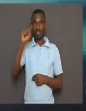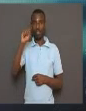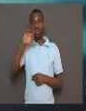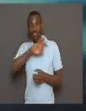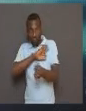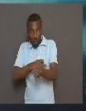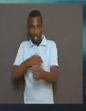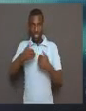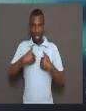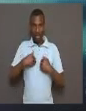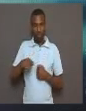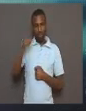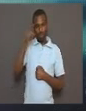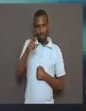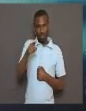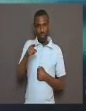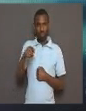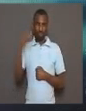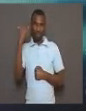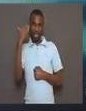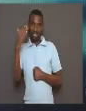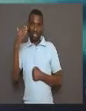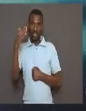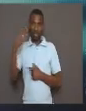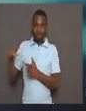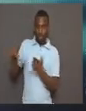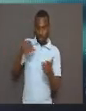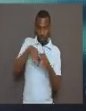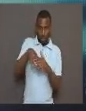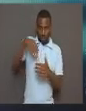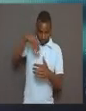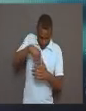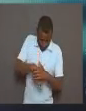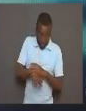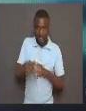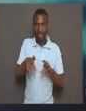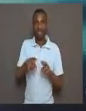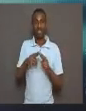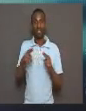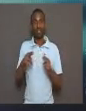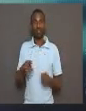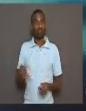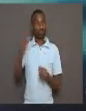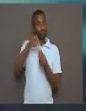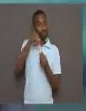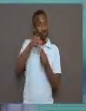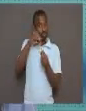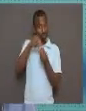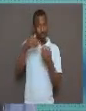liquid immersing itself partially. If it weighs more, it will sink.